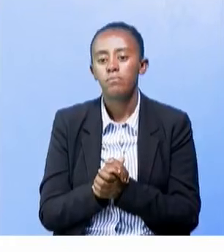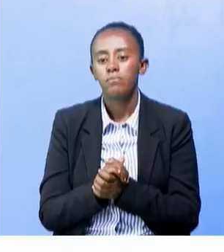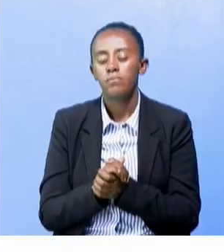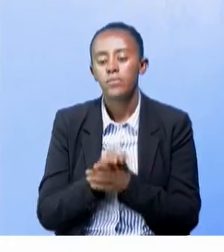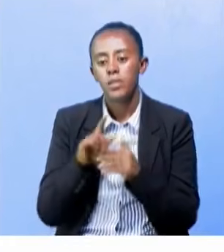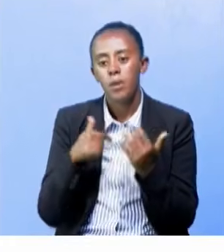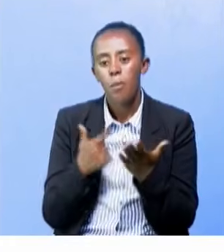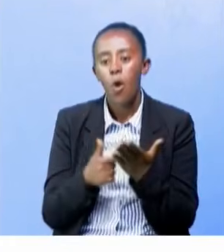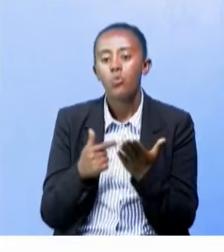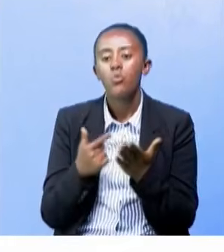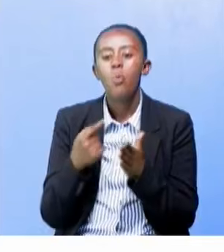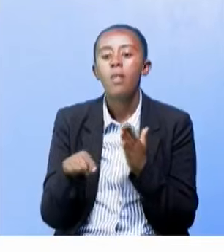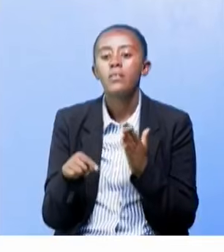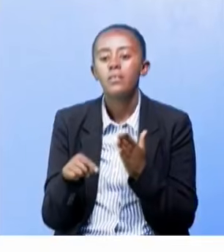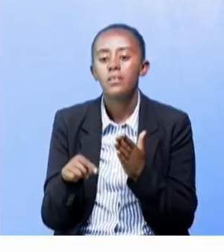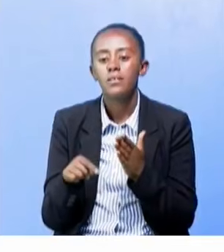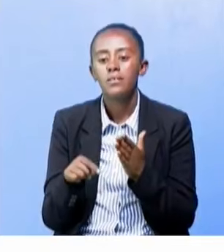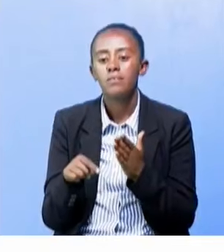about what?